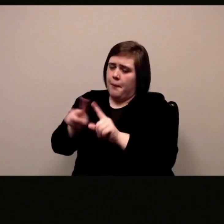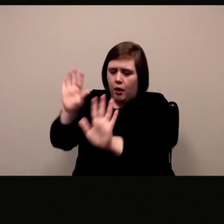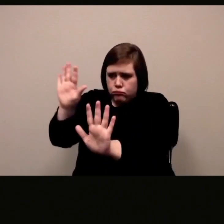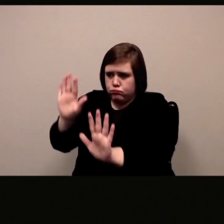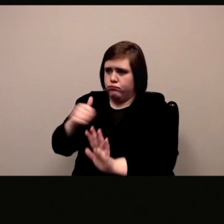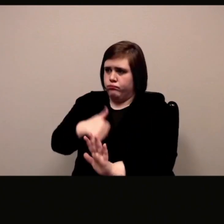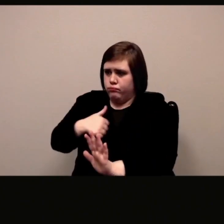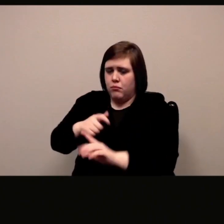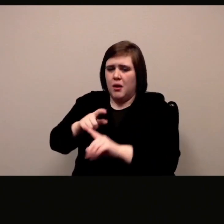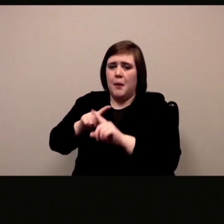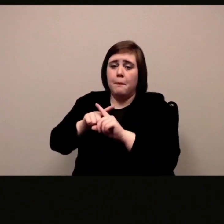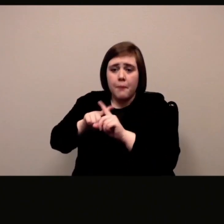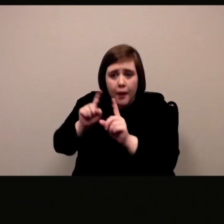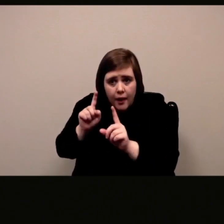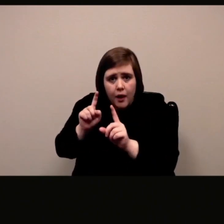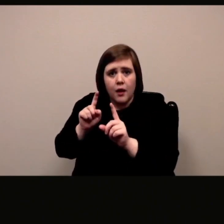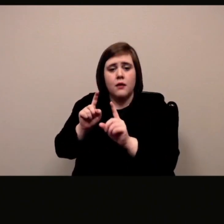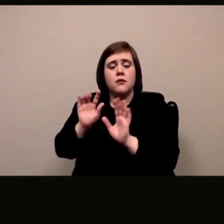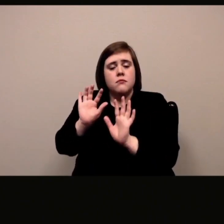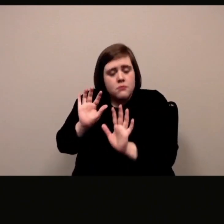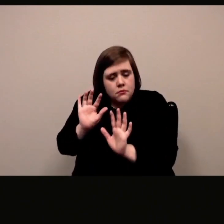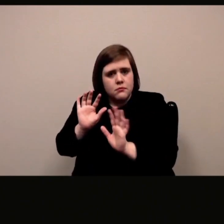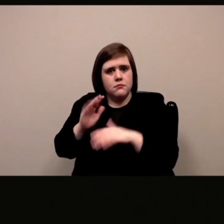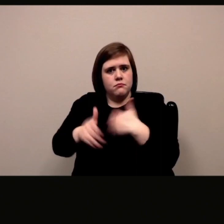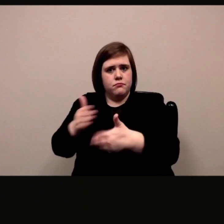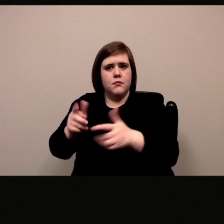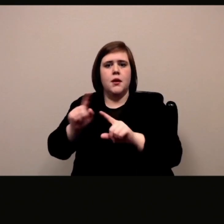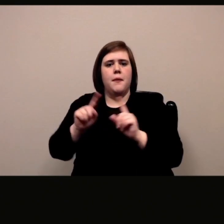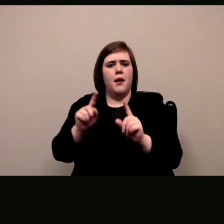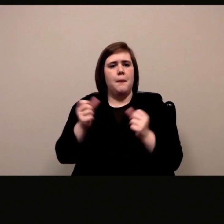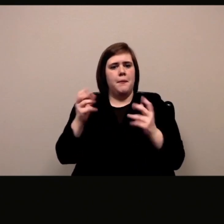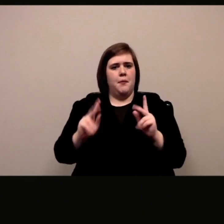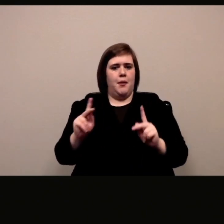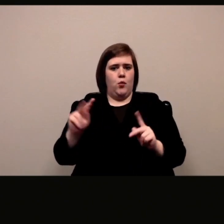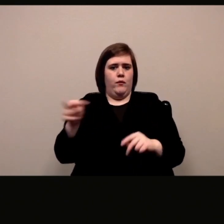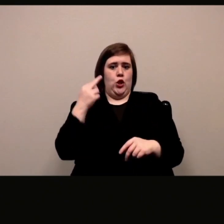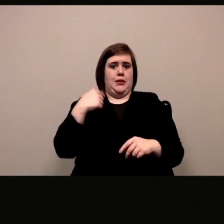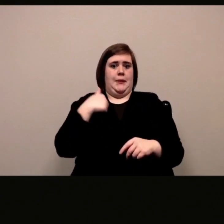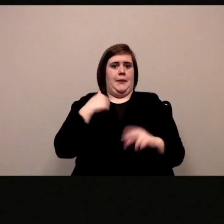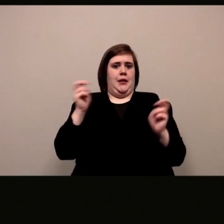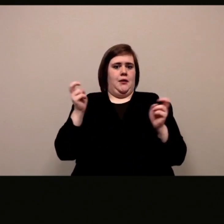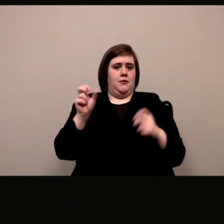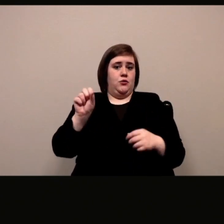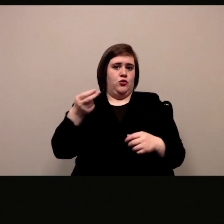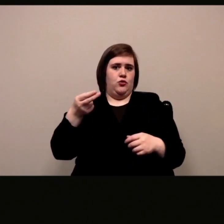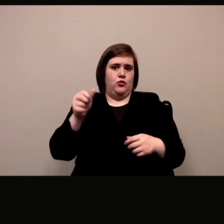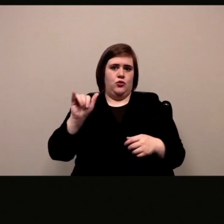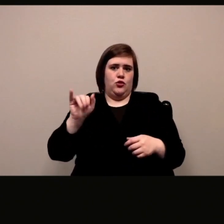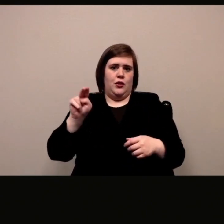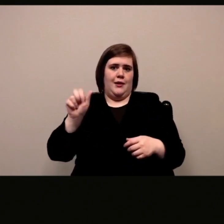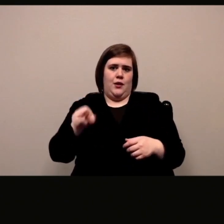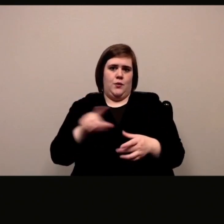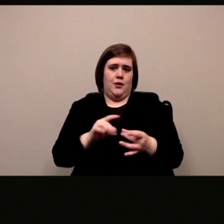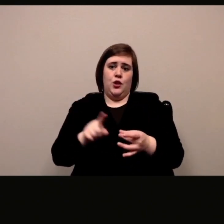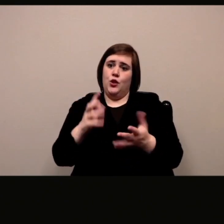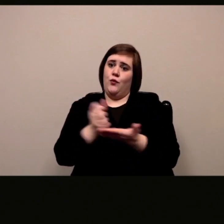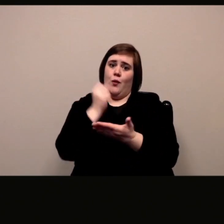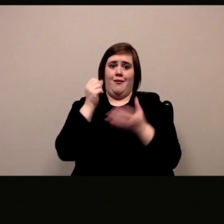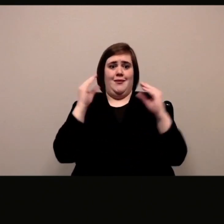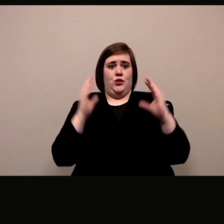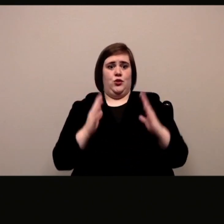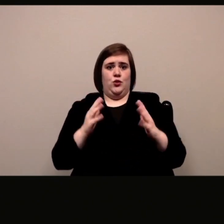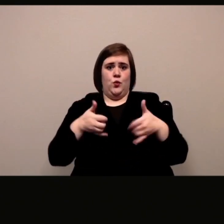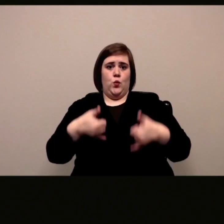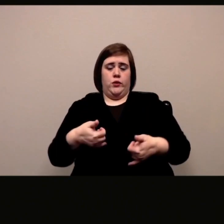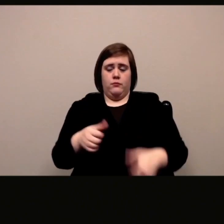then, so a lot of people have looked at me, Shaina, and said, wow, you won some teacher awards. Yes,